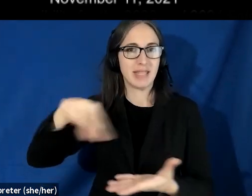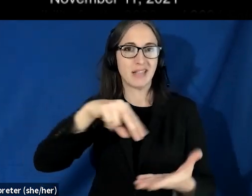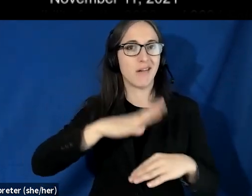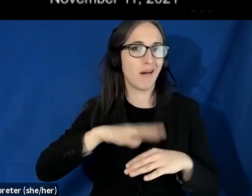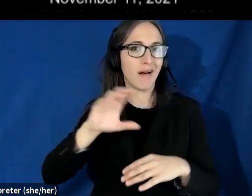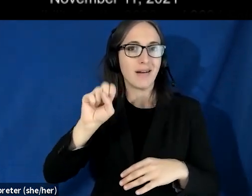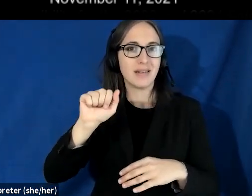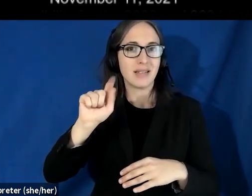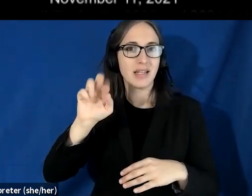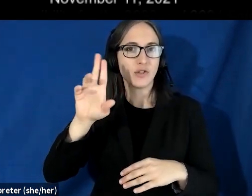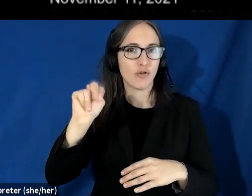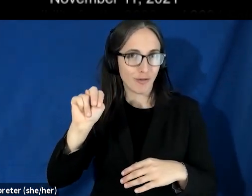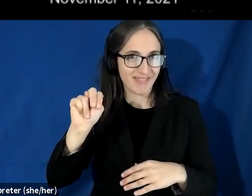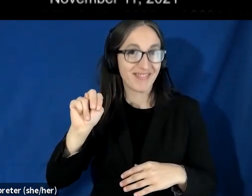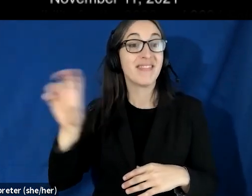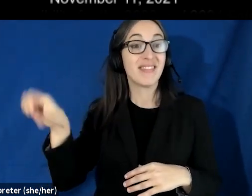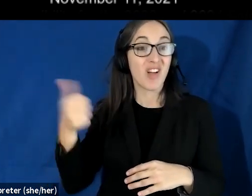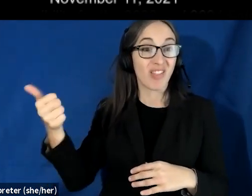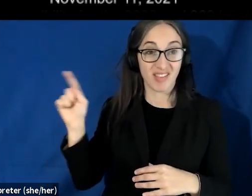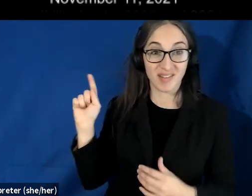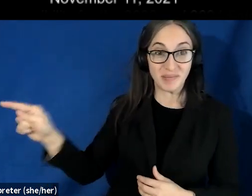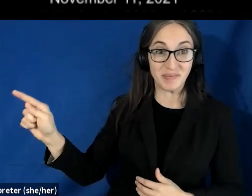Another thing here